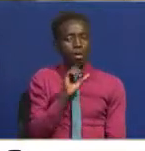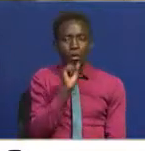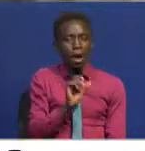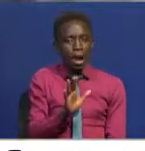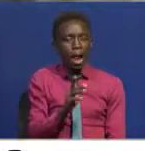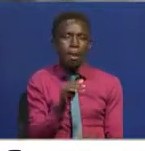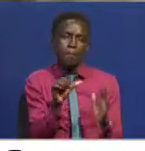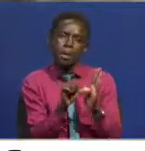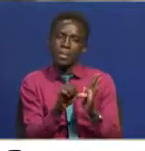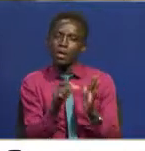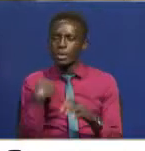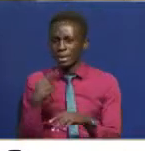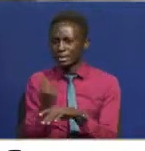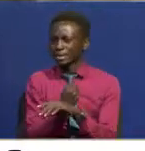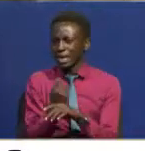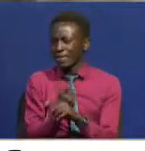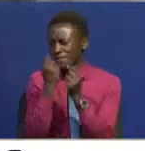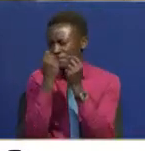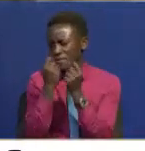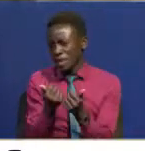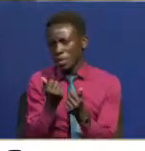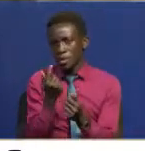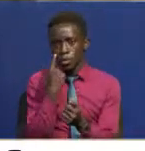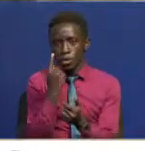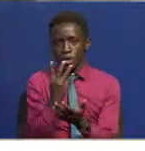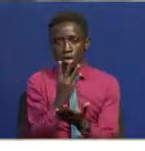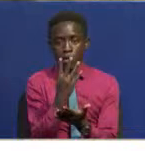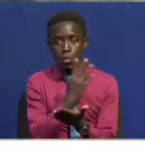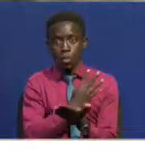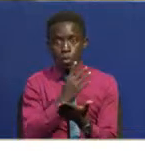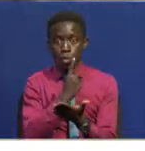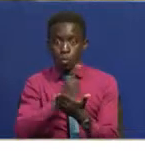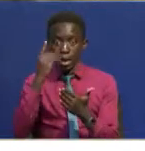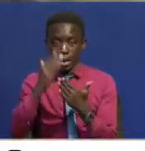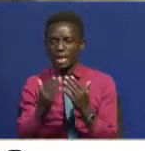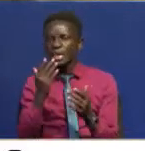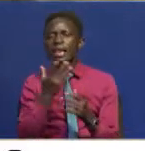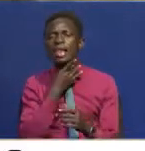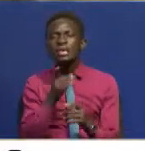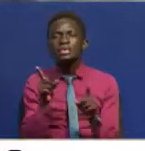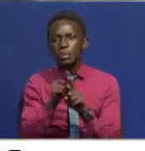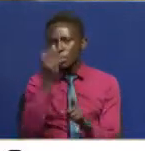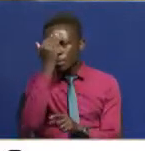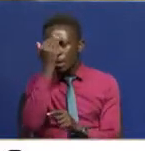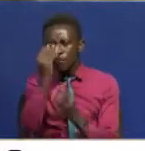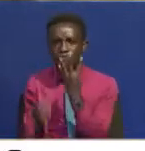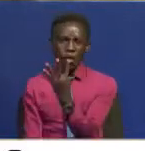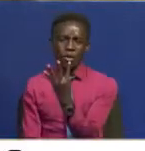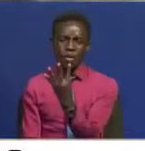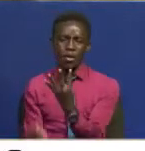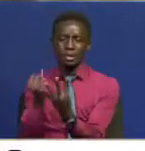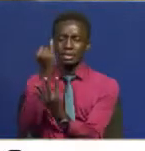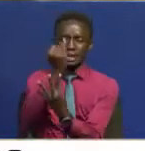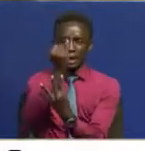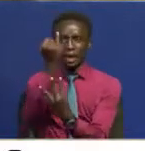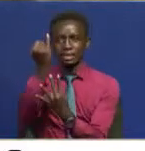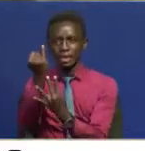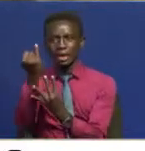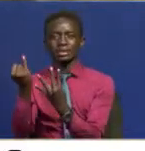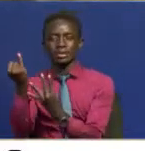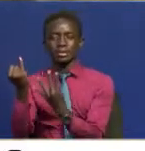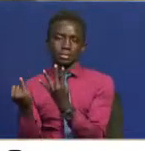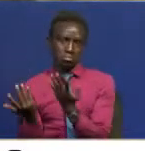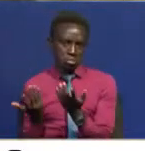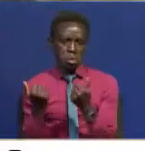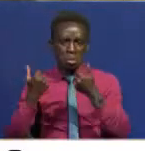trained for very we had only trained for 4 weekends. Basically 4 days. Yeah, 4 Saturdays, actually 4 days, yeah. And we went and we